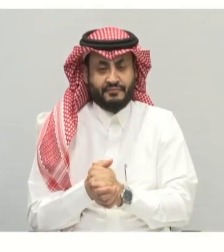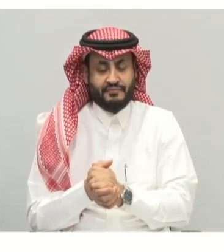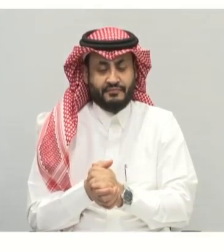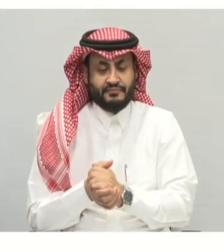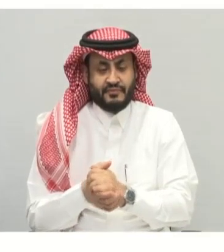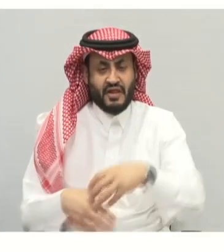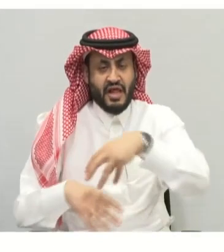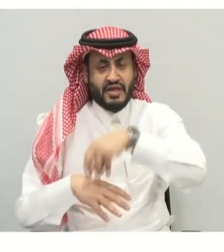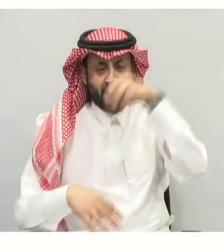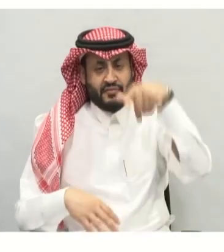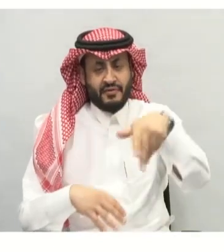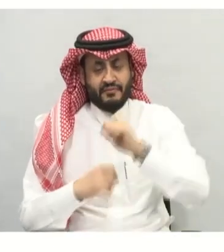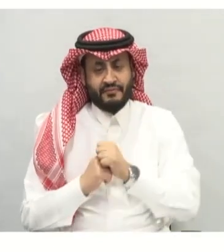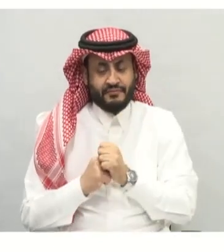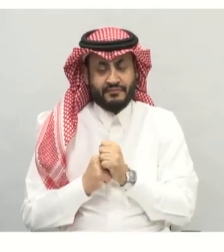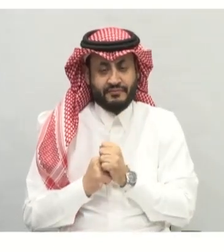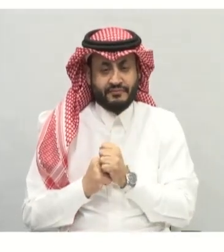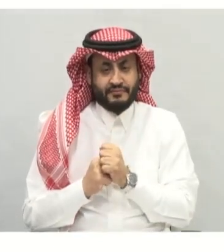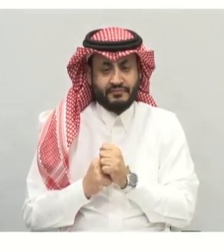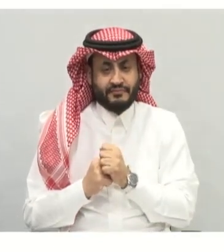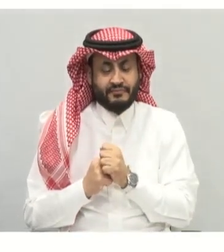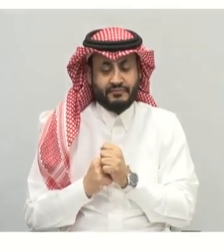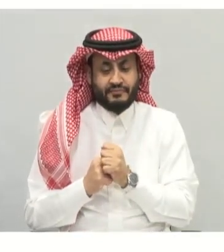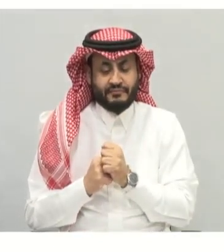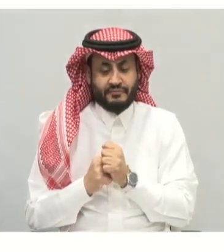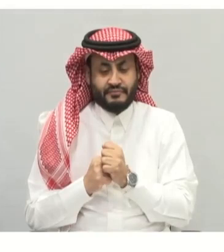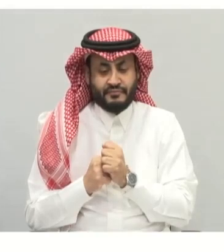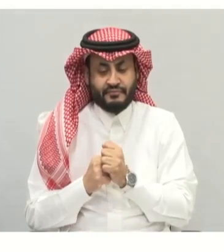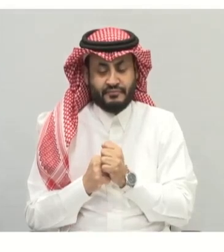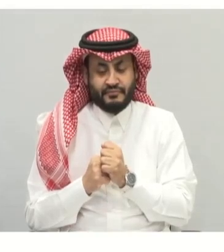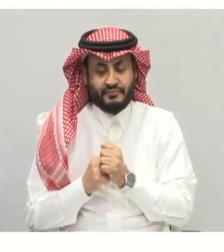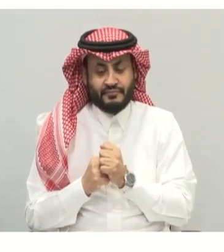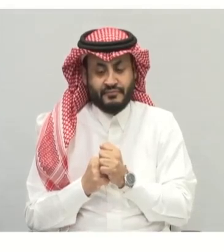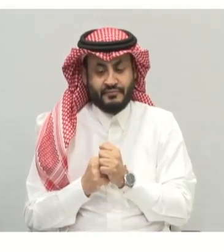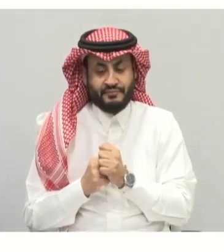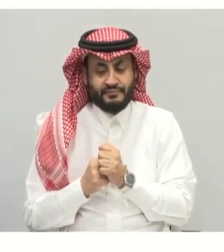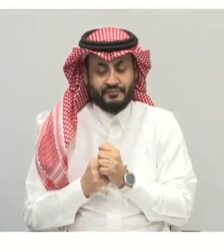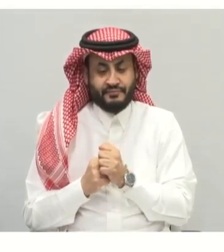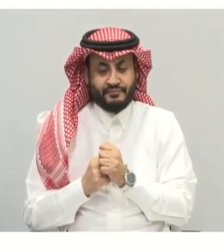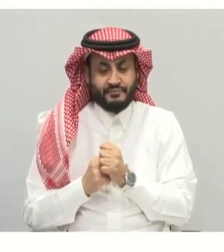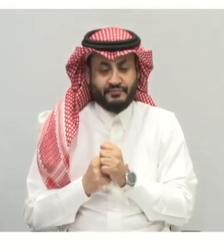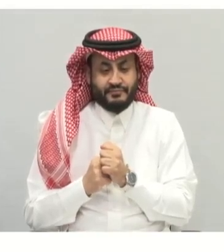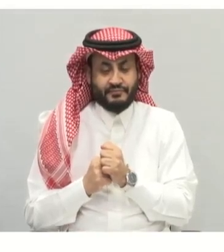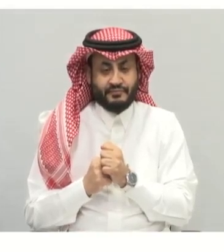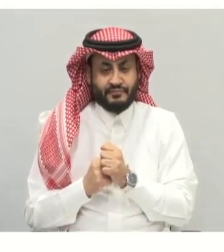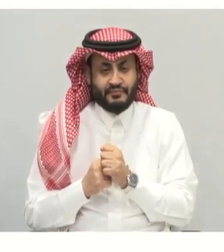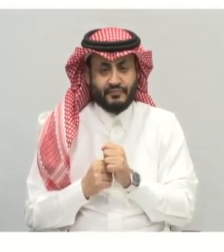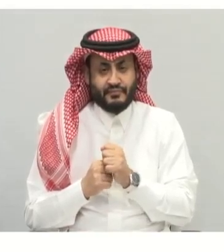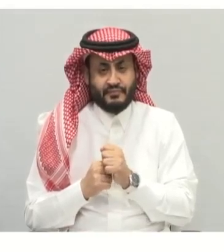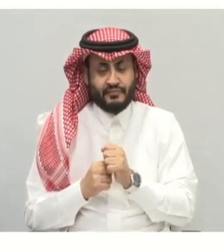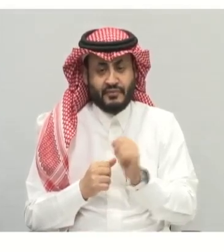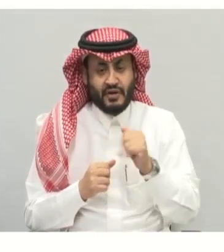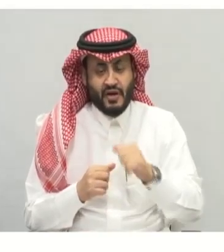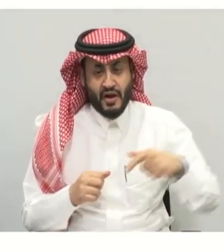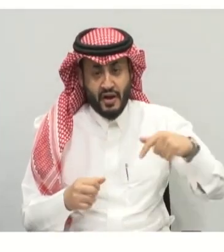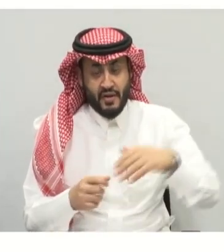usually and and such as Italy Greece and Spain that they don't go for our